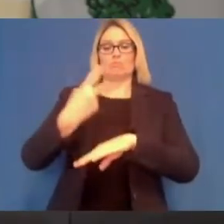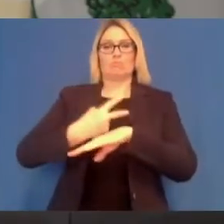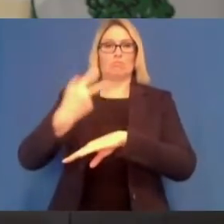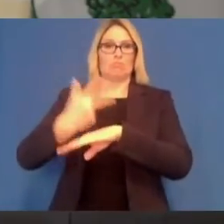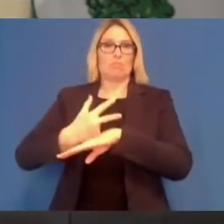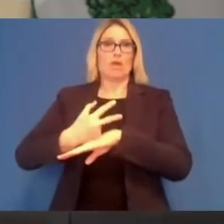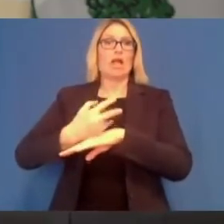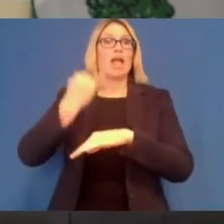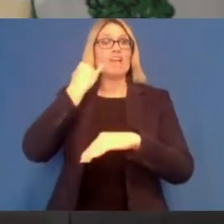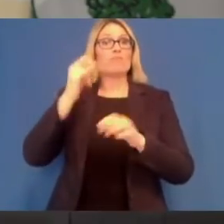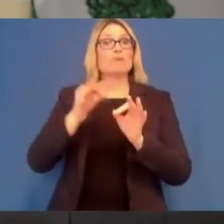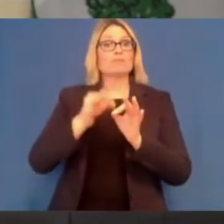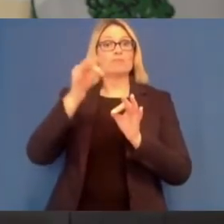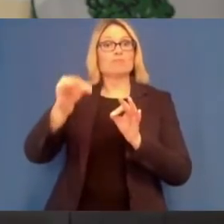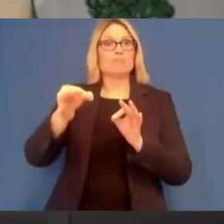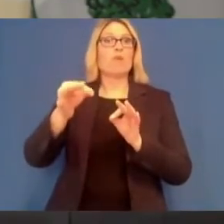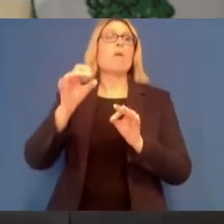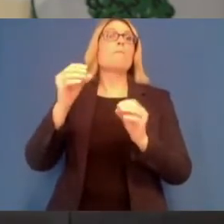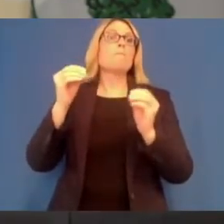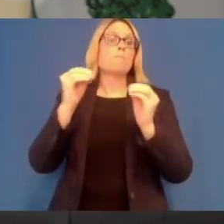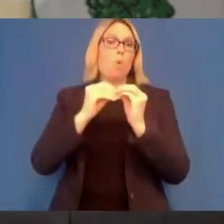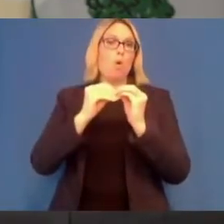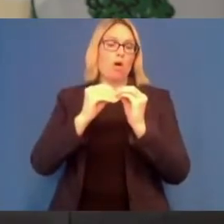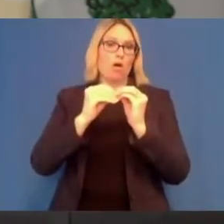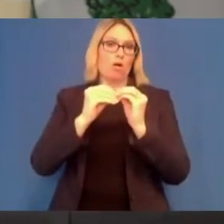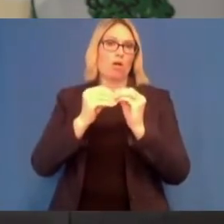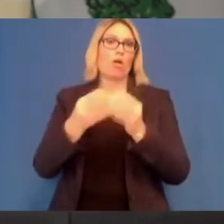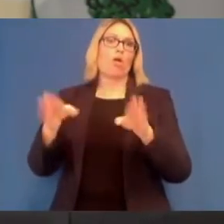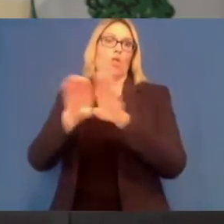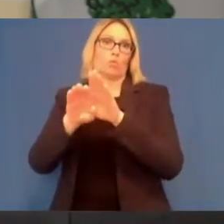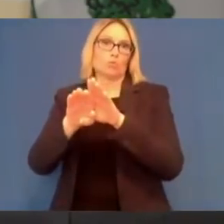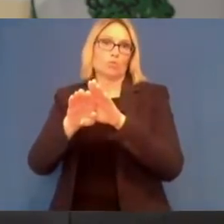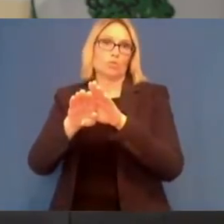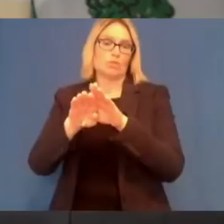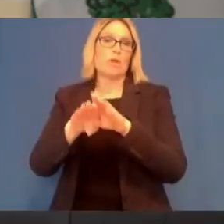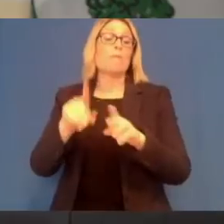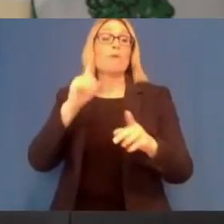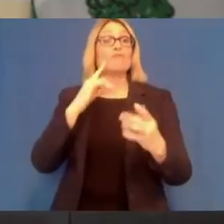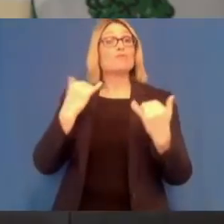need to extend beyond this. But right now, it's just it's a